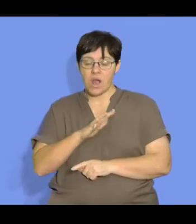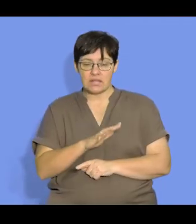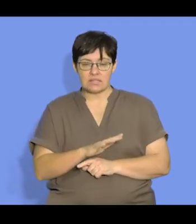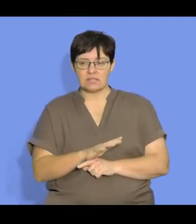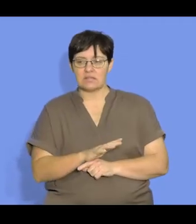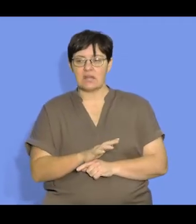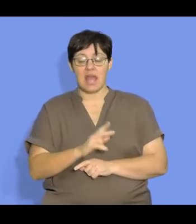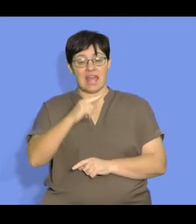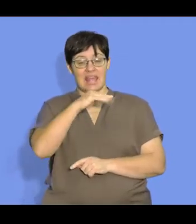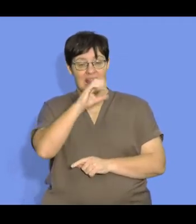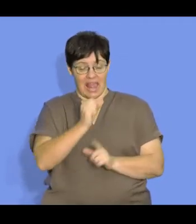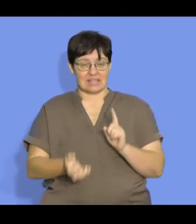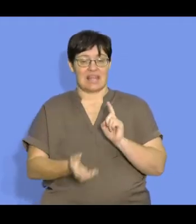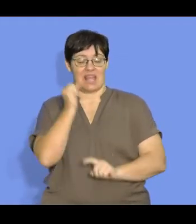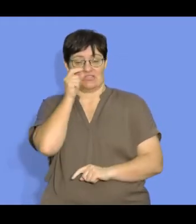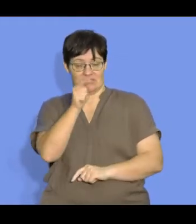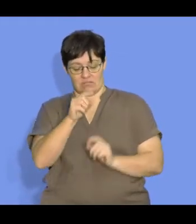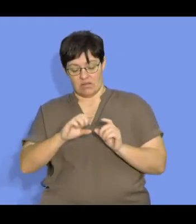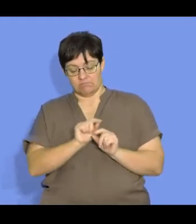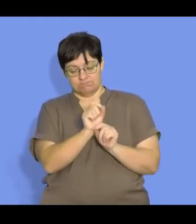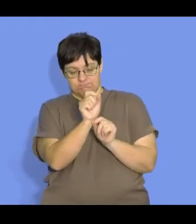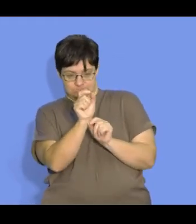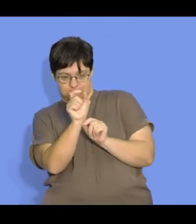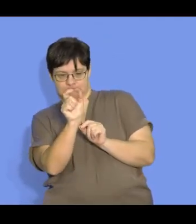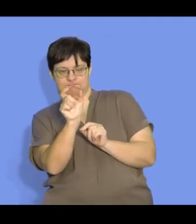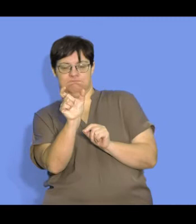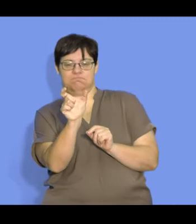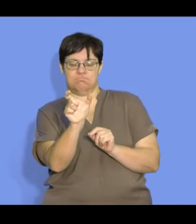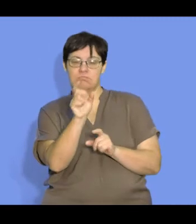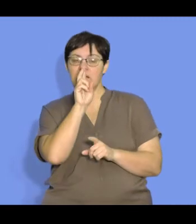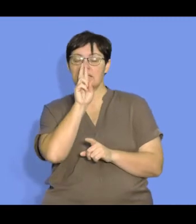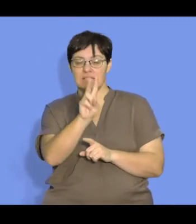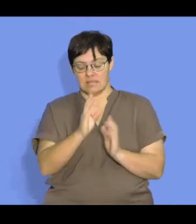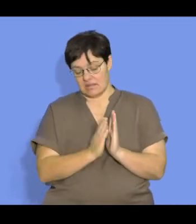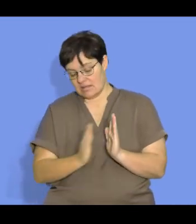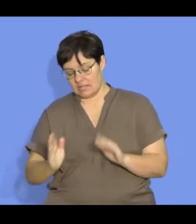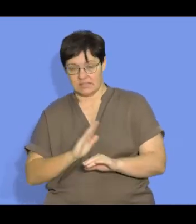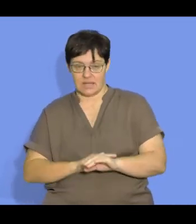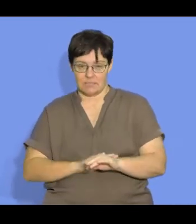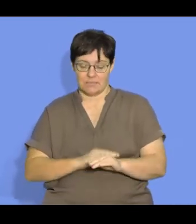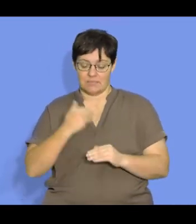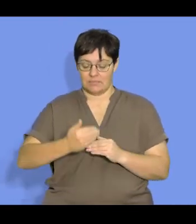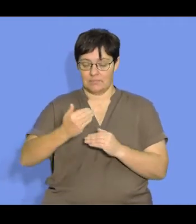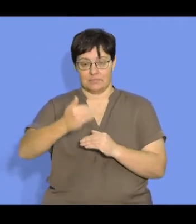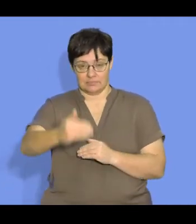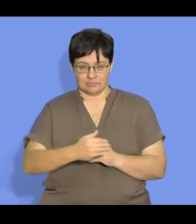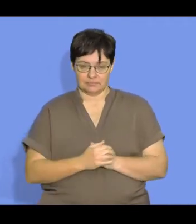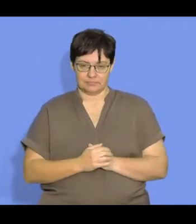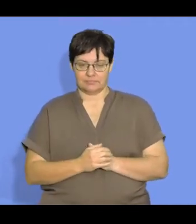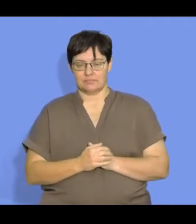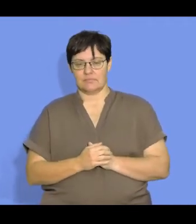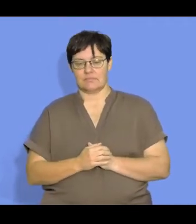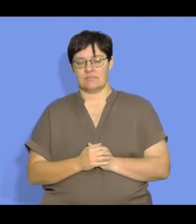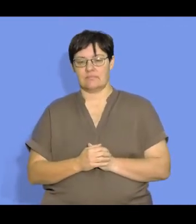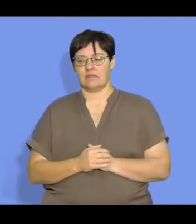the gas, so we can go look at the change in the volume of the gas over time intervals, regular time